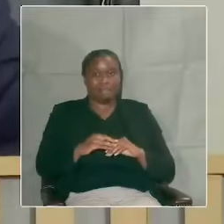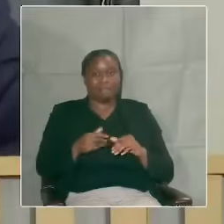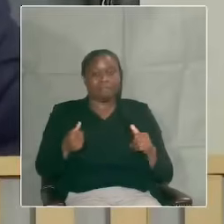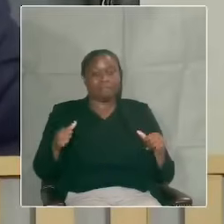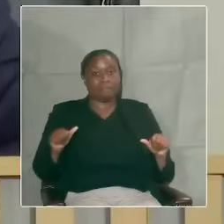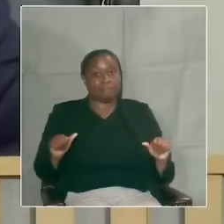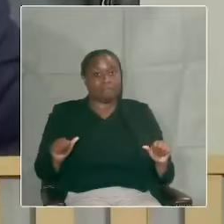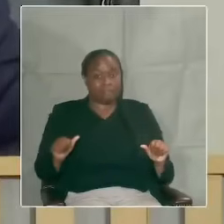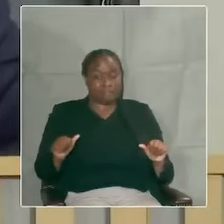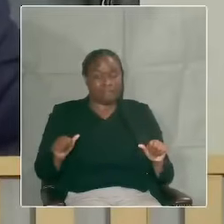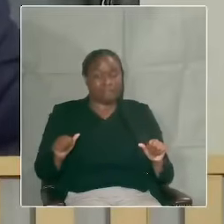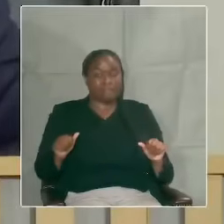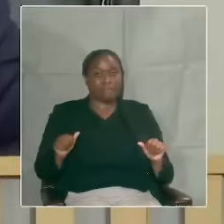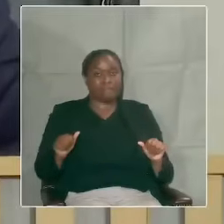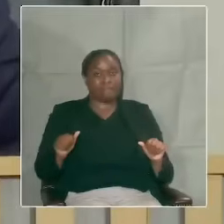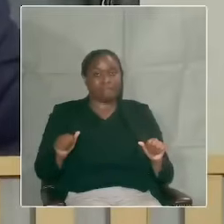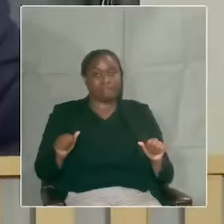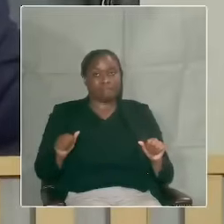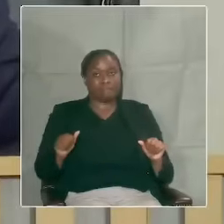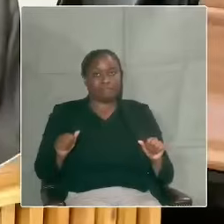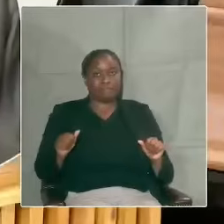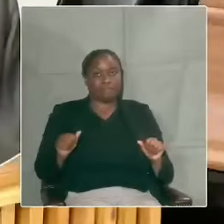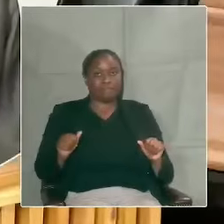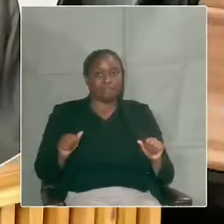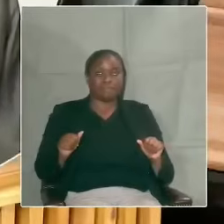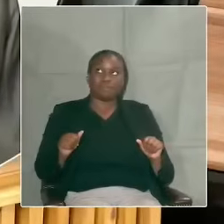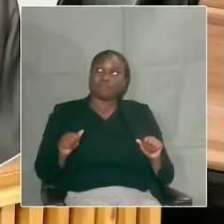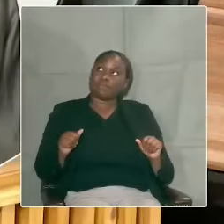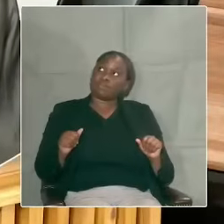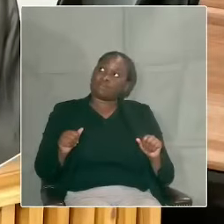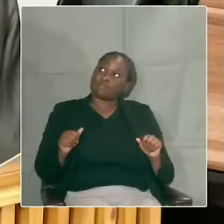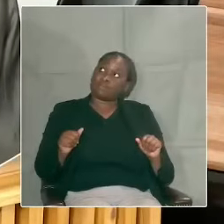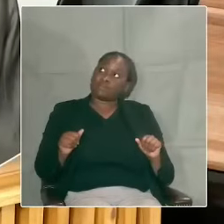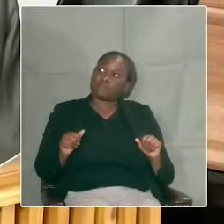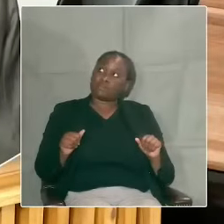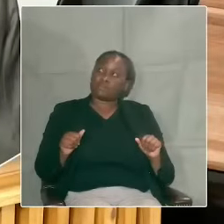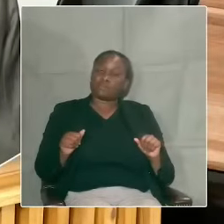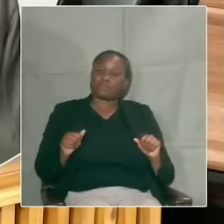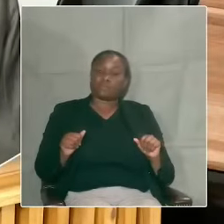And you proceed. I'd like you to